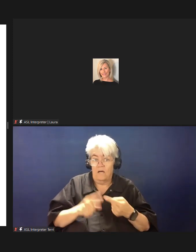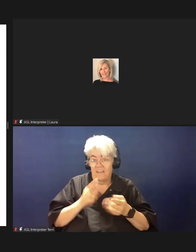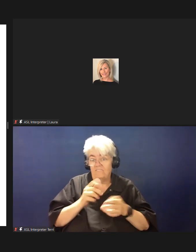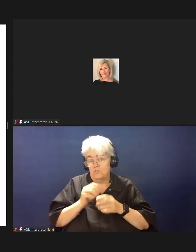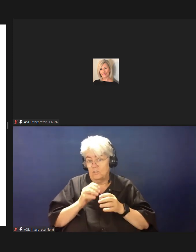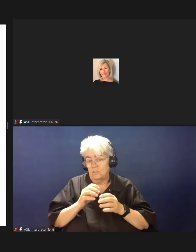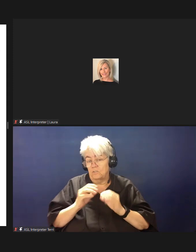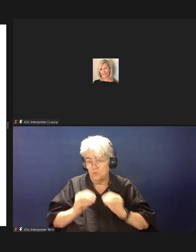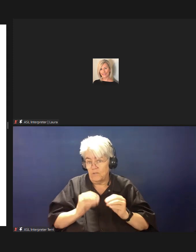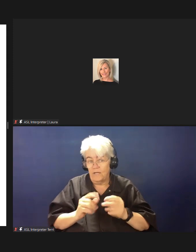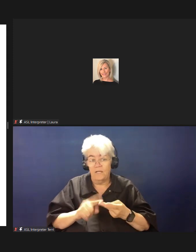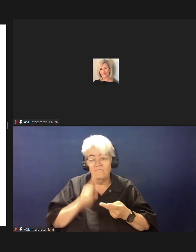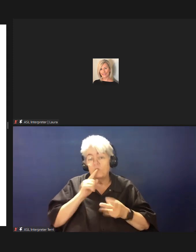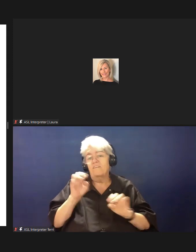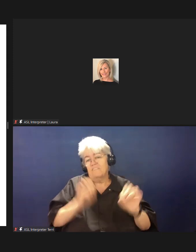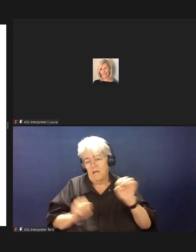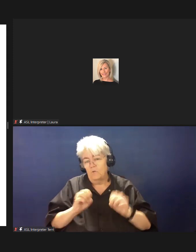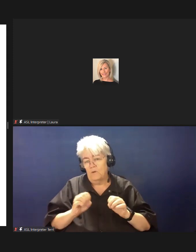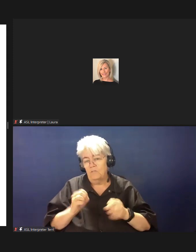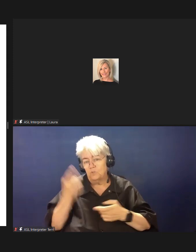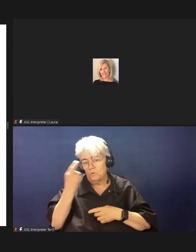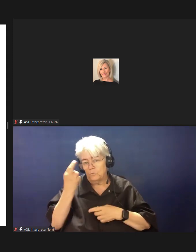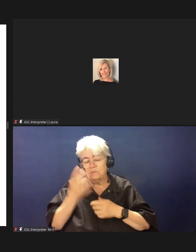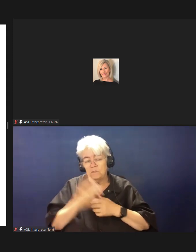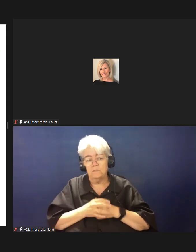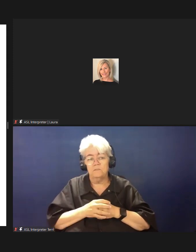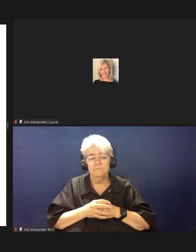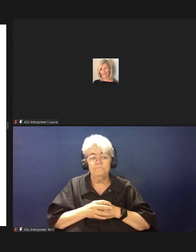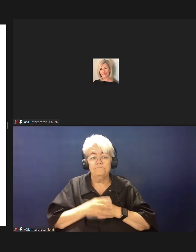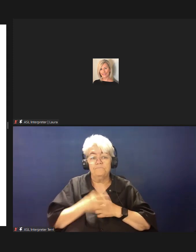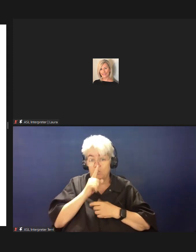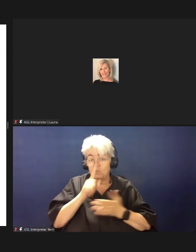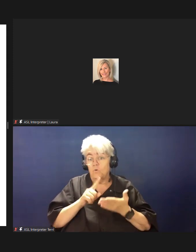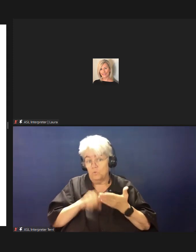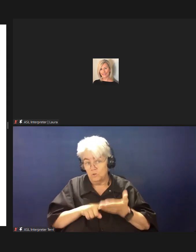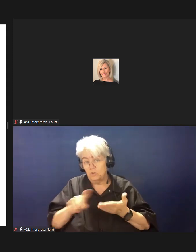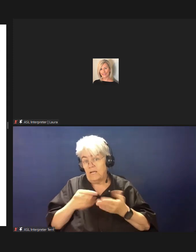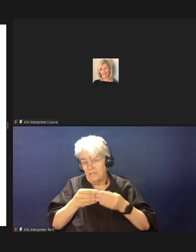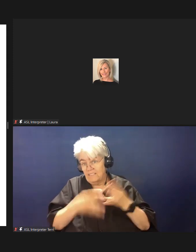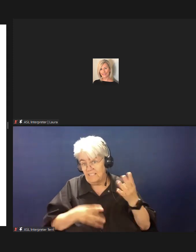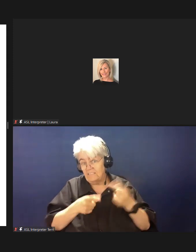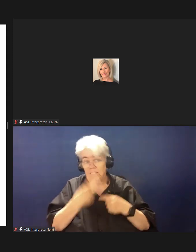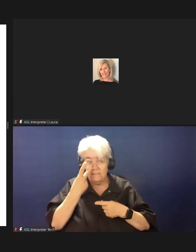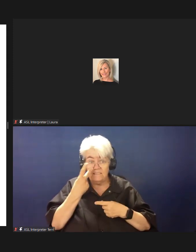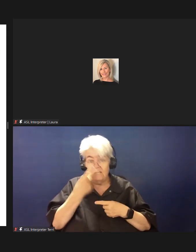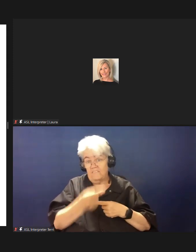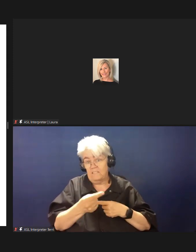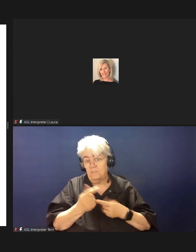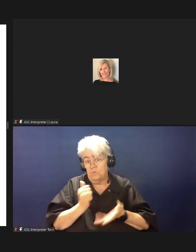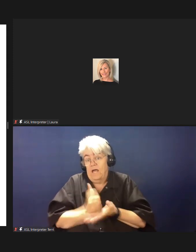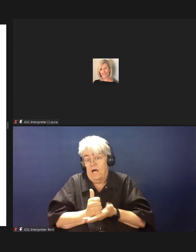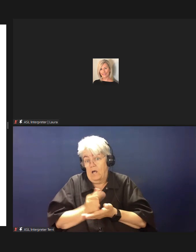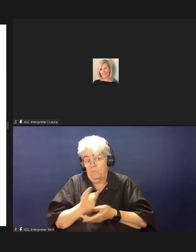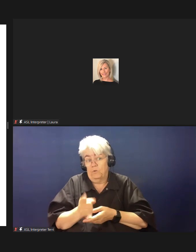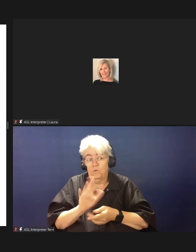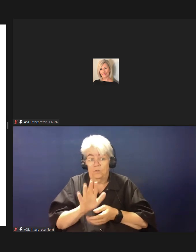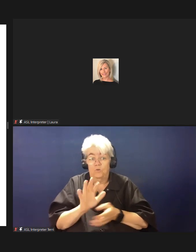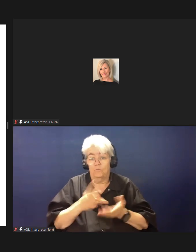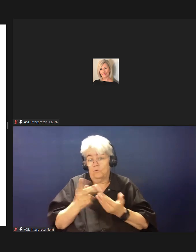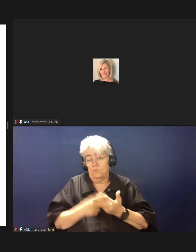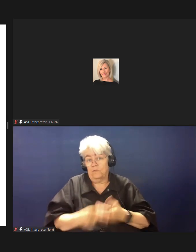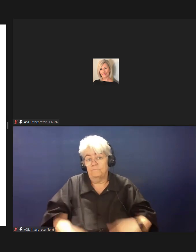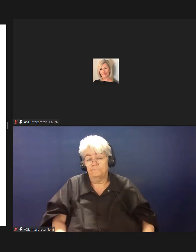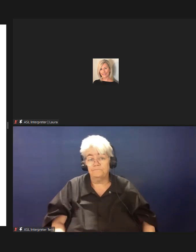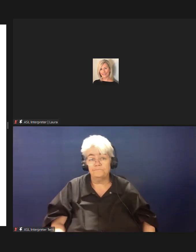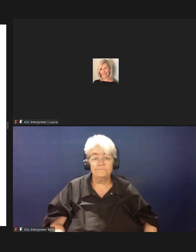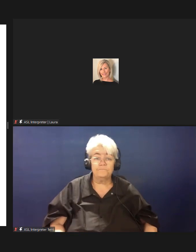for evaluation purposes. So take a look at this checklist and see how it may be helpful for you and your program. All